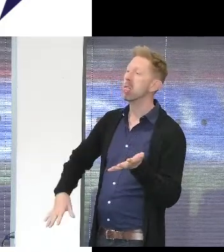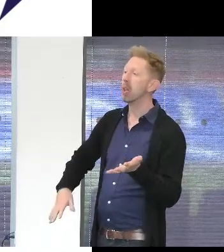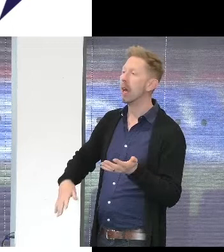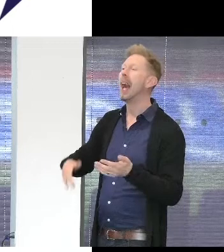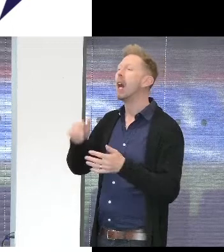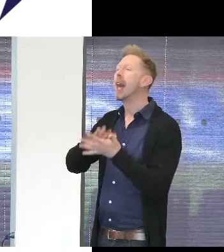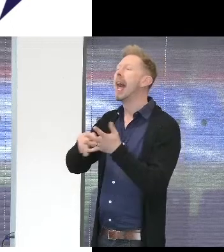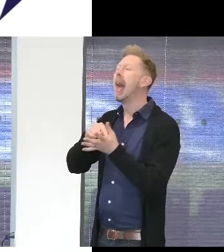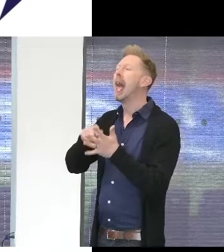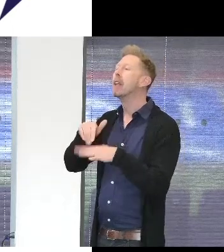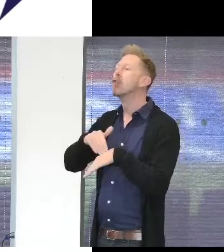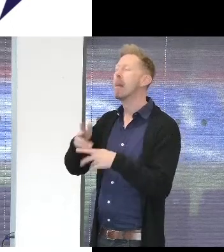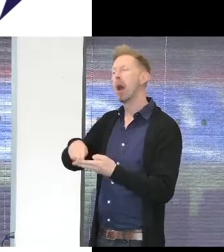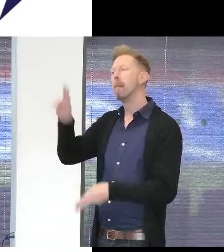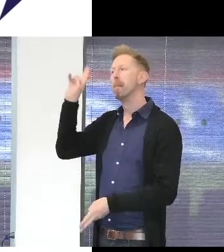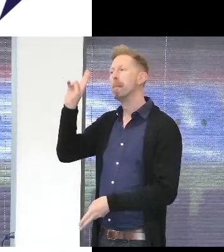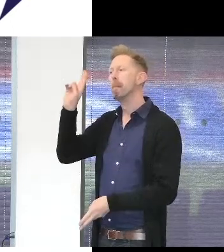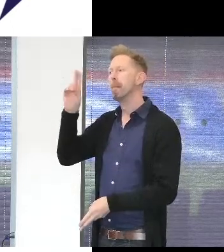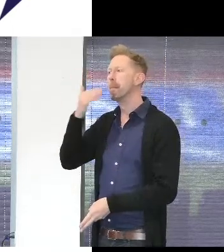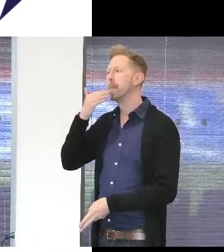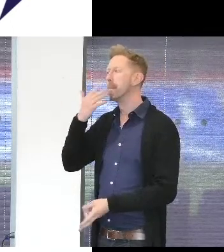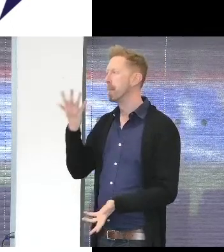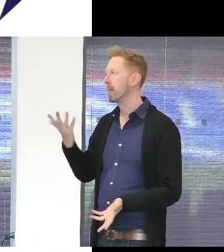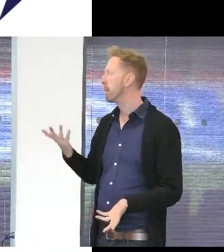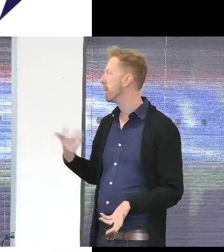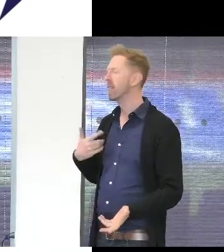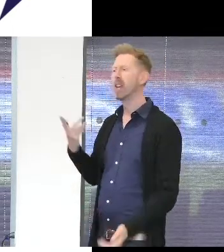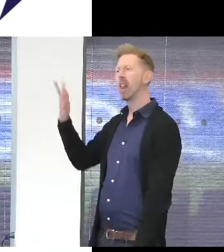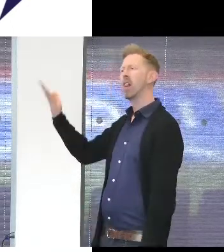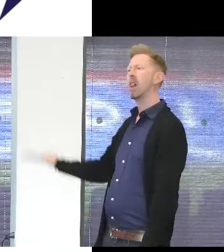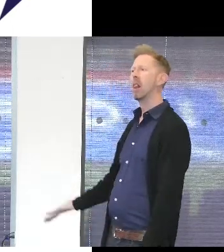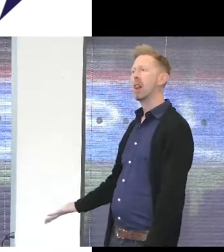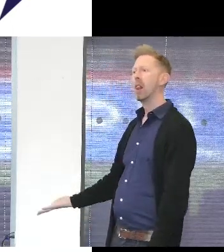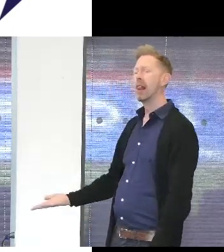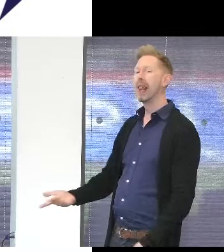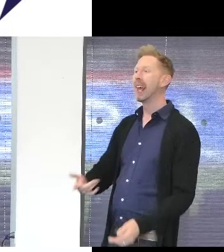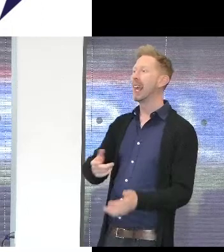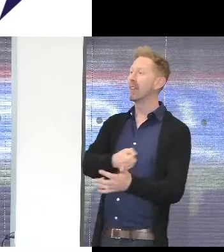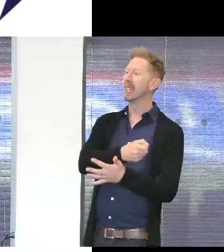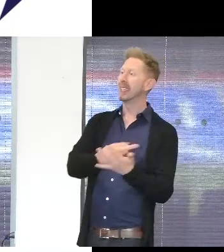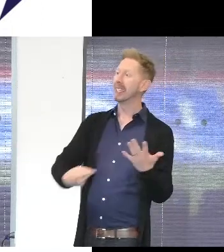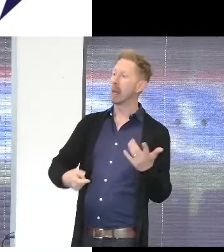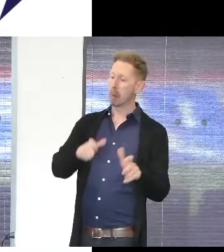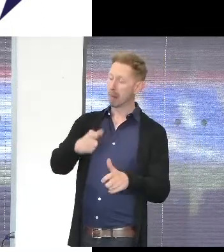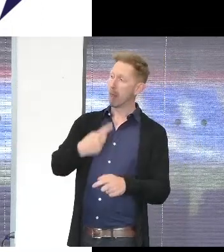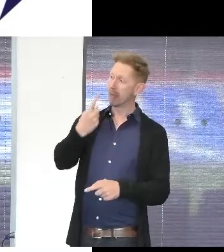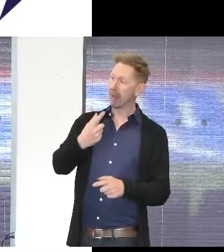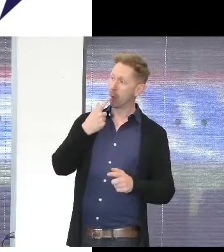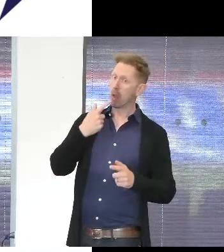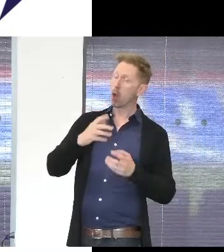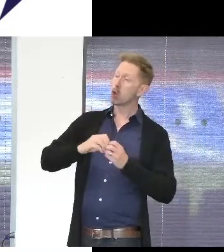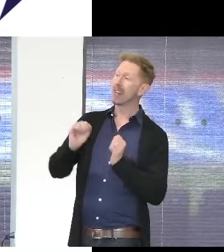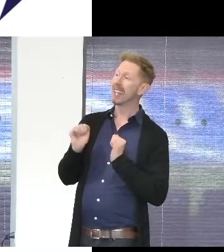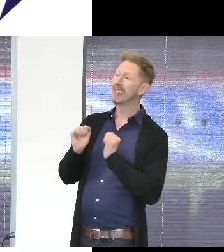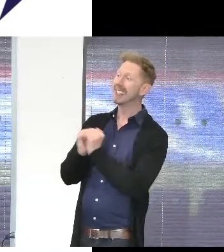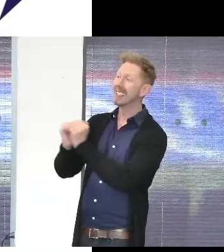that came out last week. And you just can't help but feel if the more disabled people were making the decisions, that this wouldn't be what we